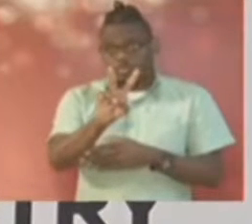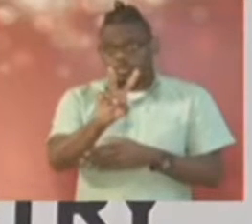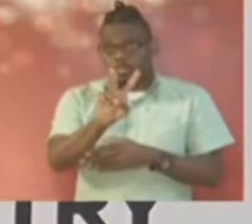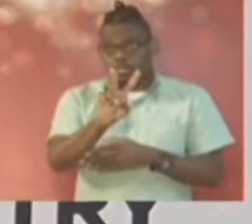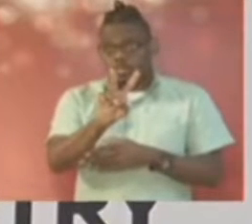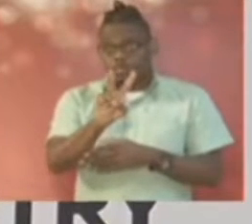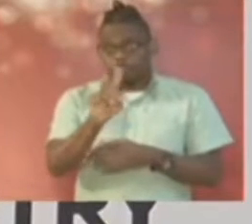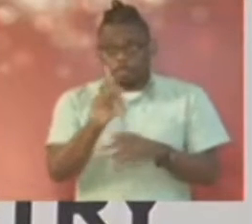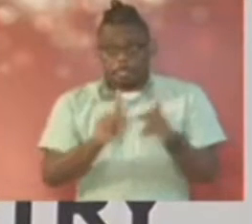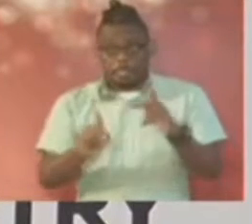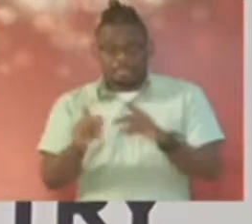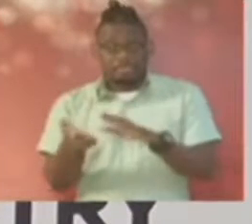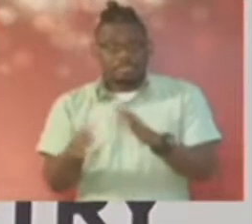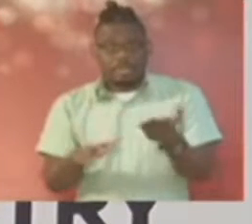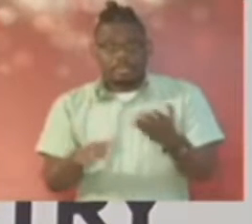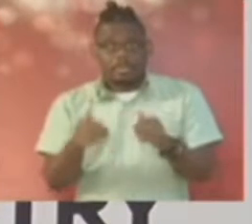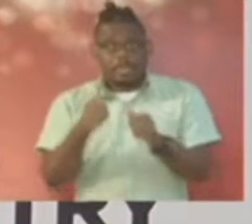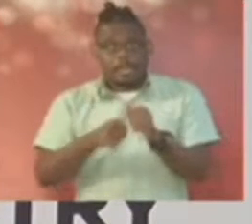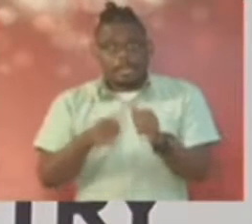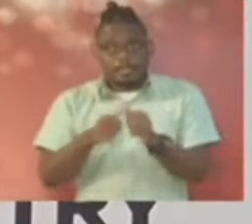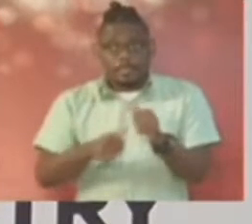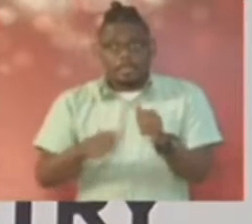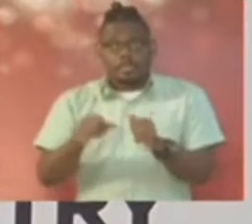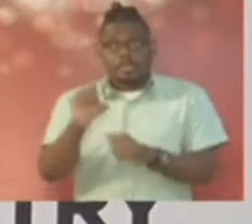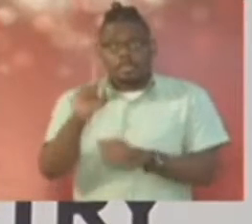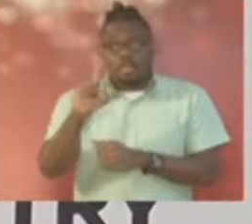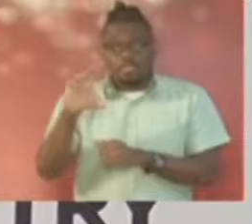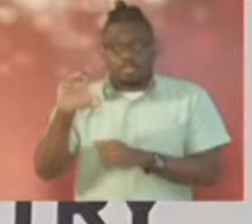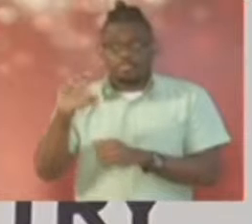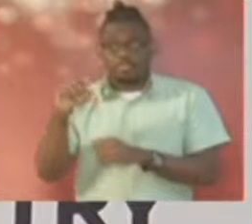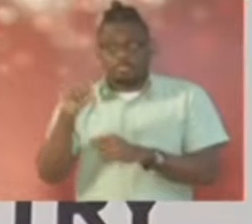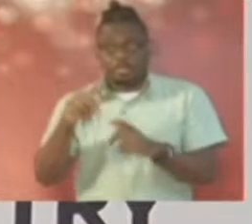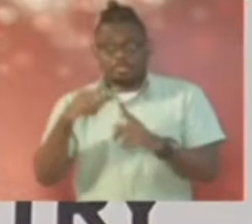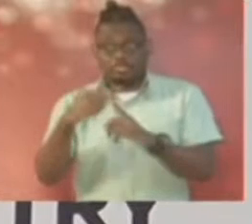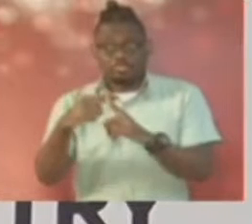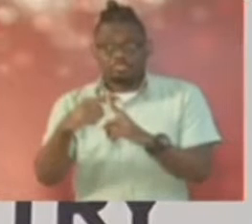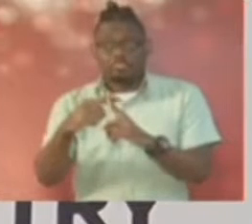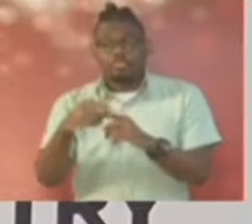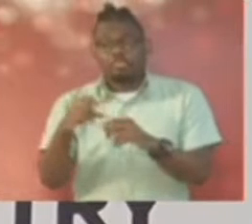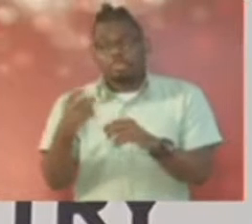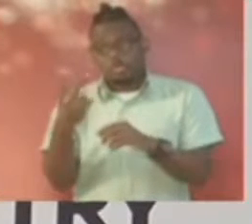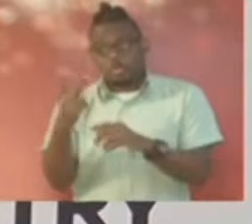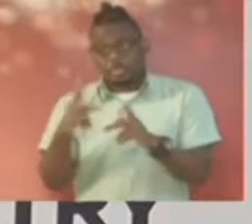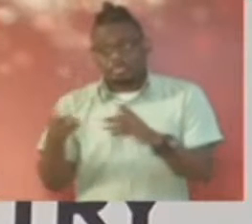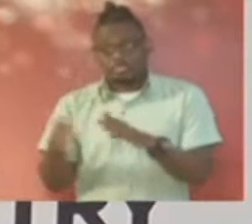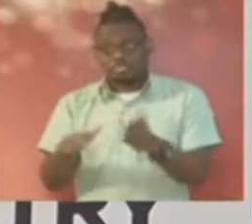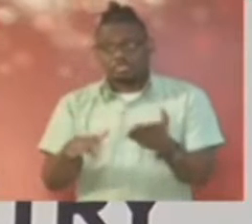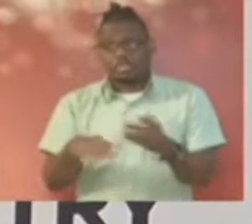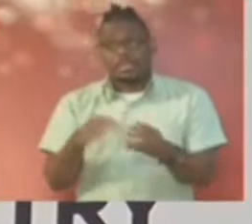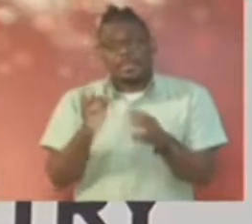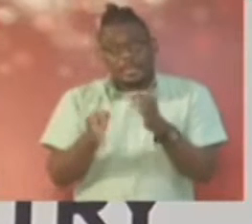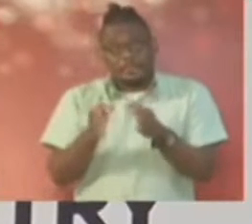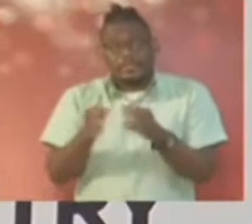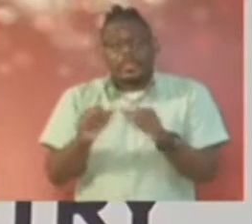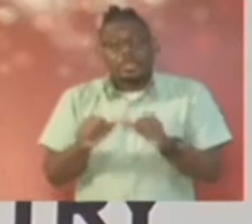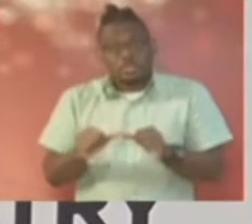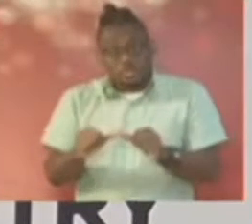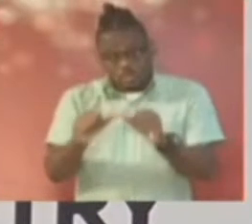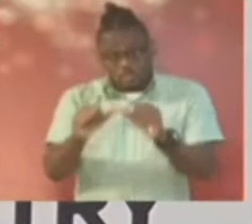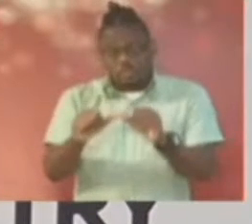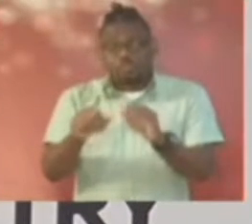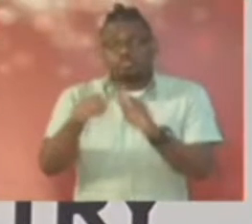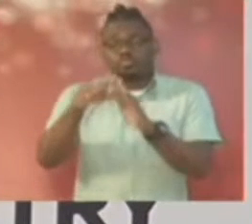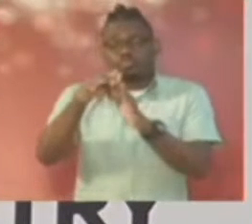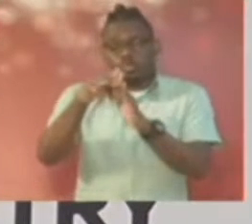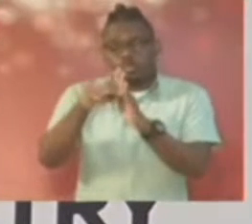persons that contract the virus. The lower our numbers are, therefore, the lower the number of deaths based on what we have seen in the past.